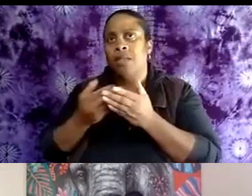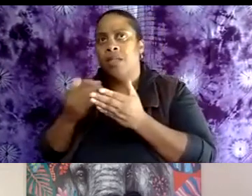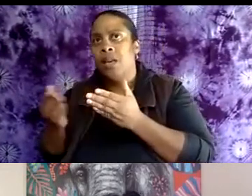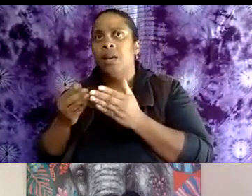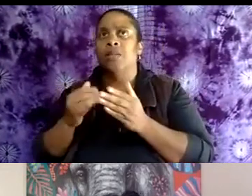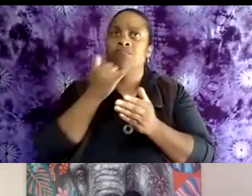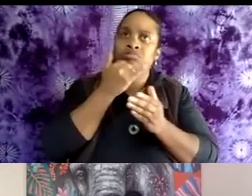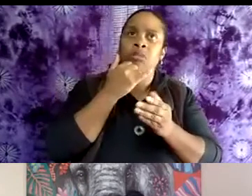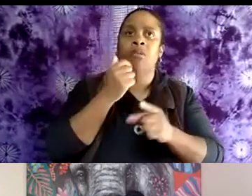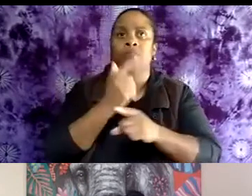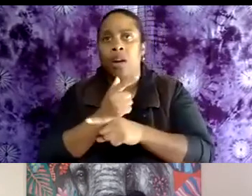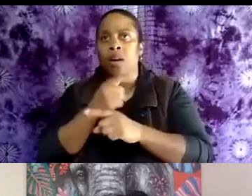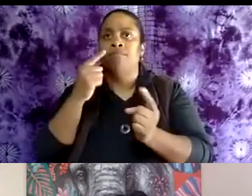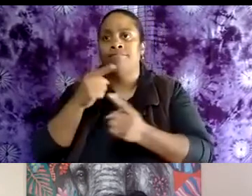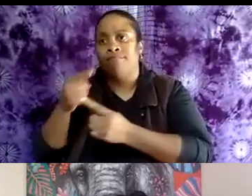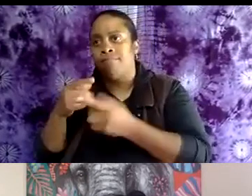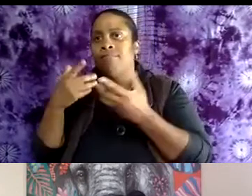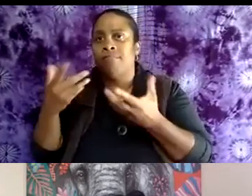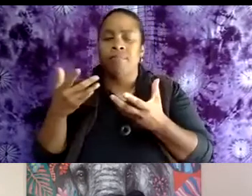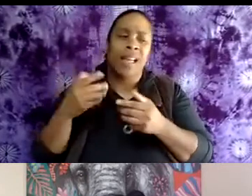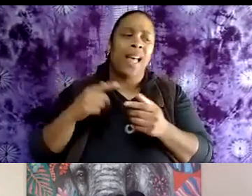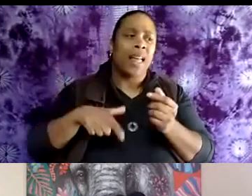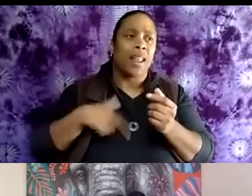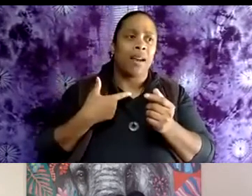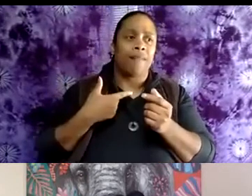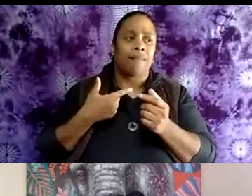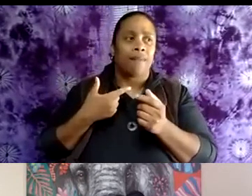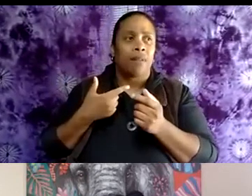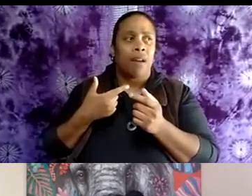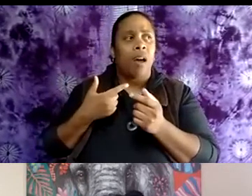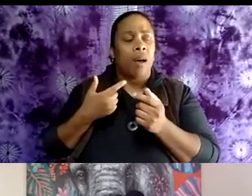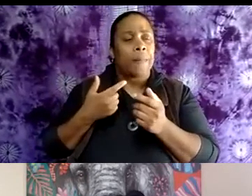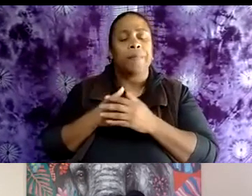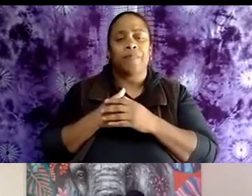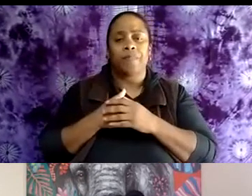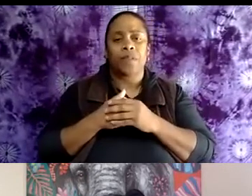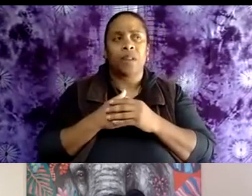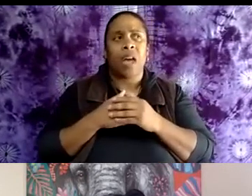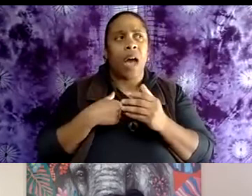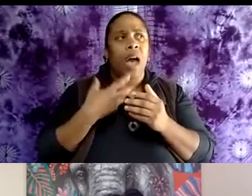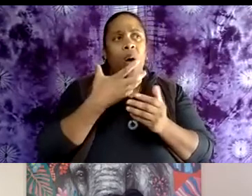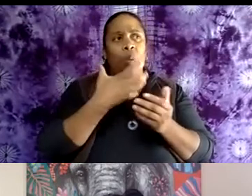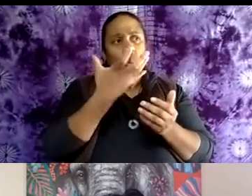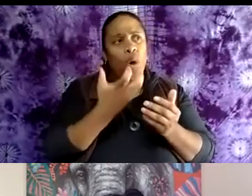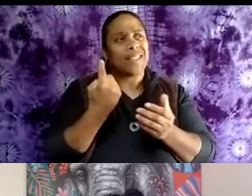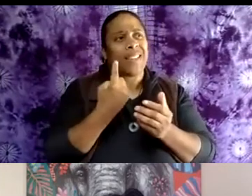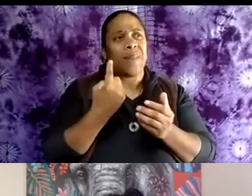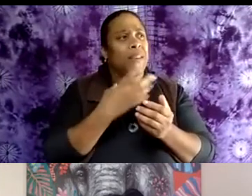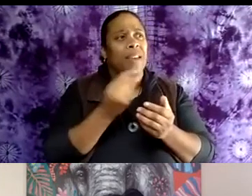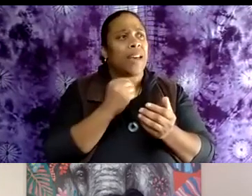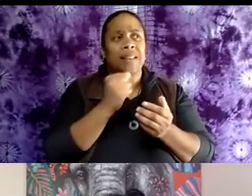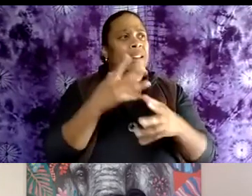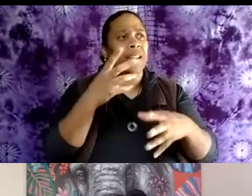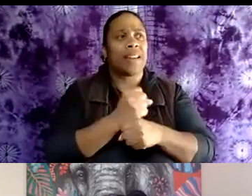error and all of that, it's like, oh, last new moon, I wished for something and it didn't happen, or it didn't work quite as well as I wanted